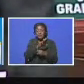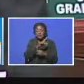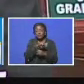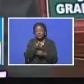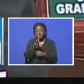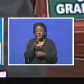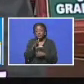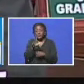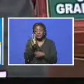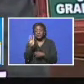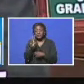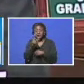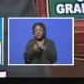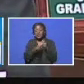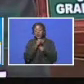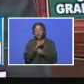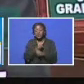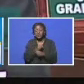that again.